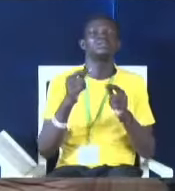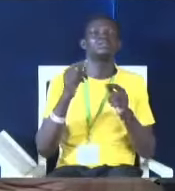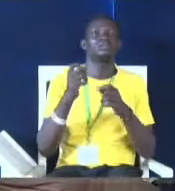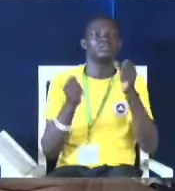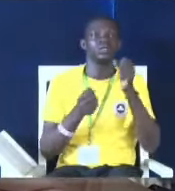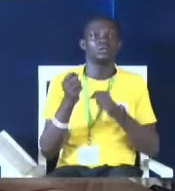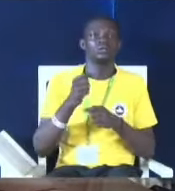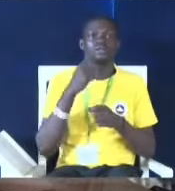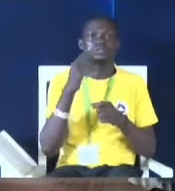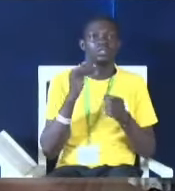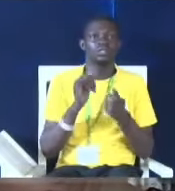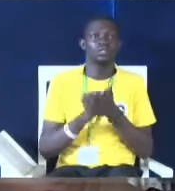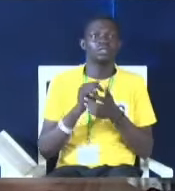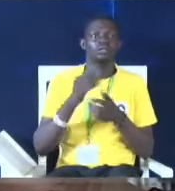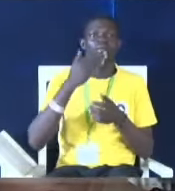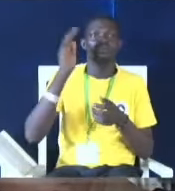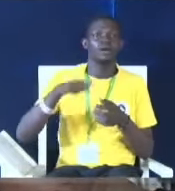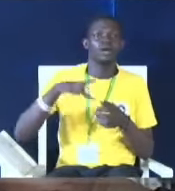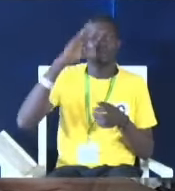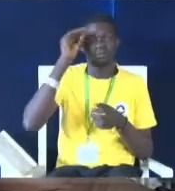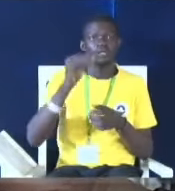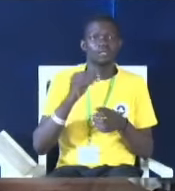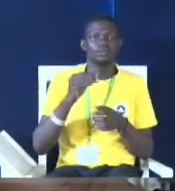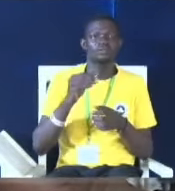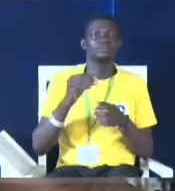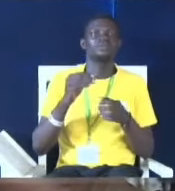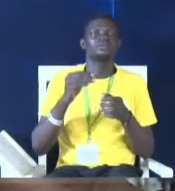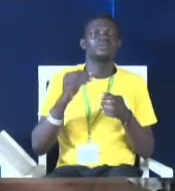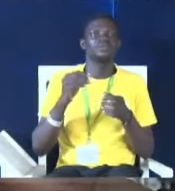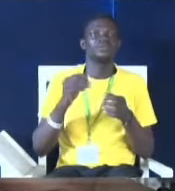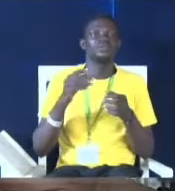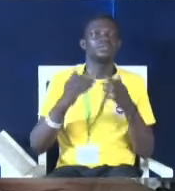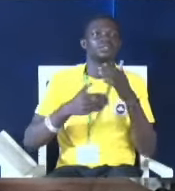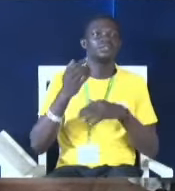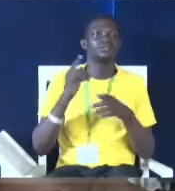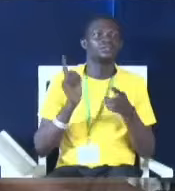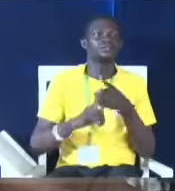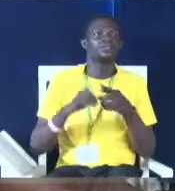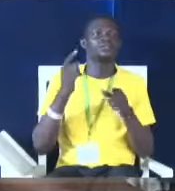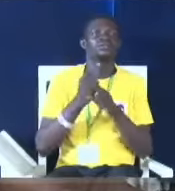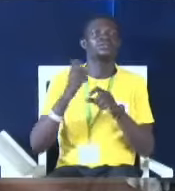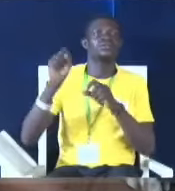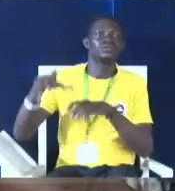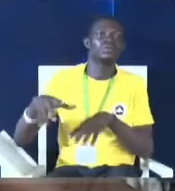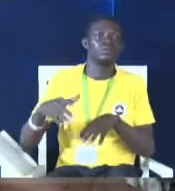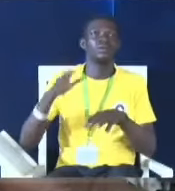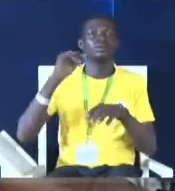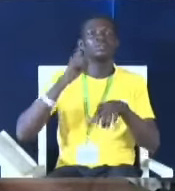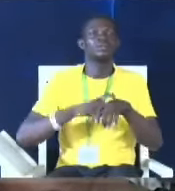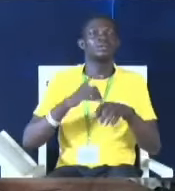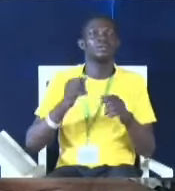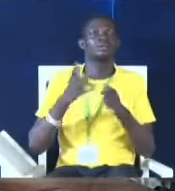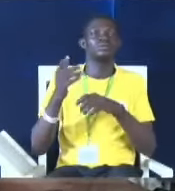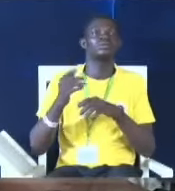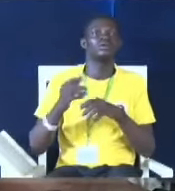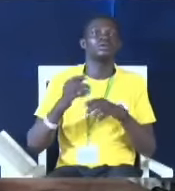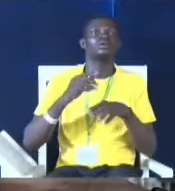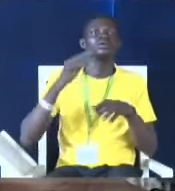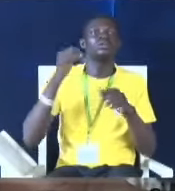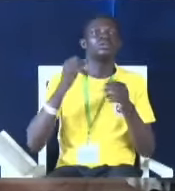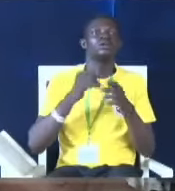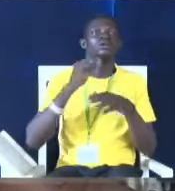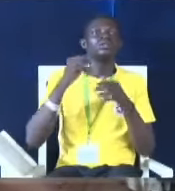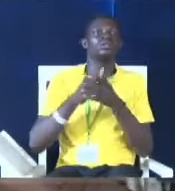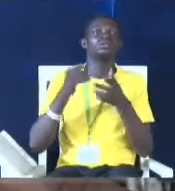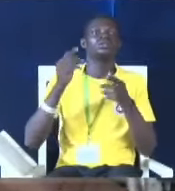driver said, "Bad market." And the next thing, they dropped me. By the time they would drop me, he called